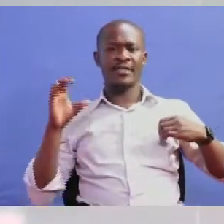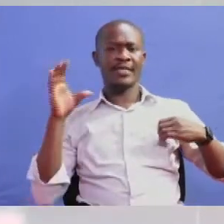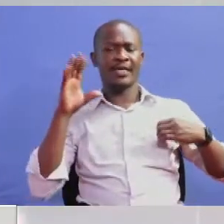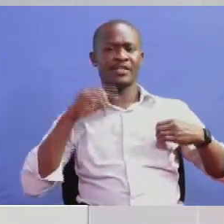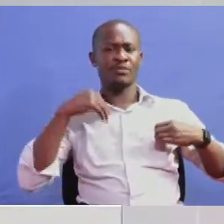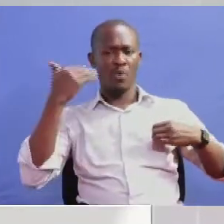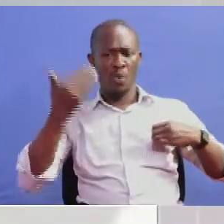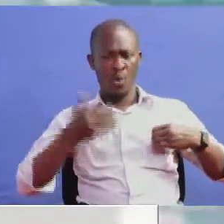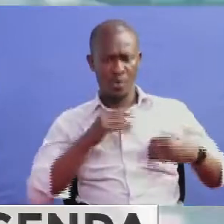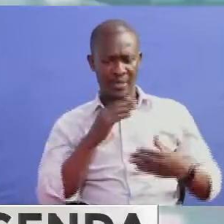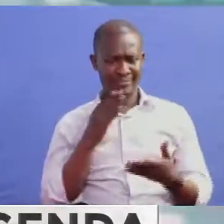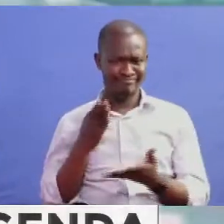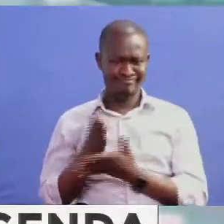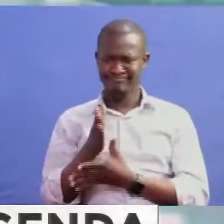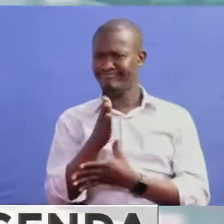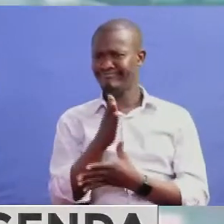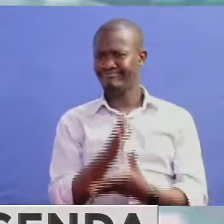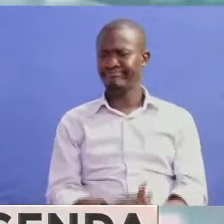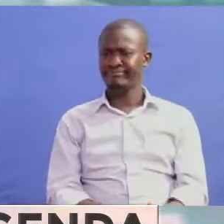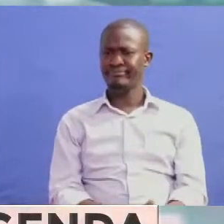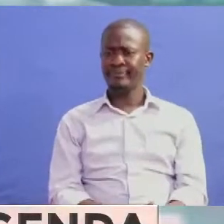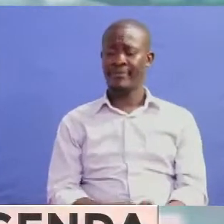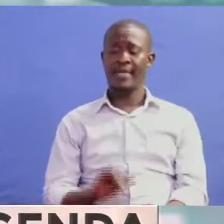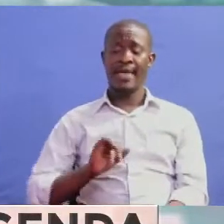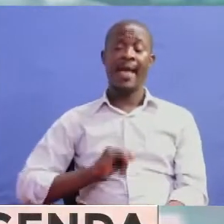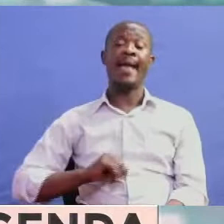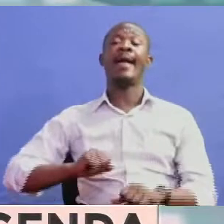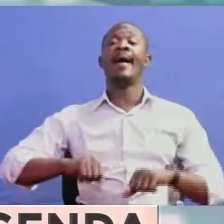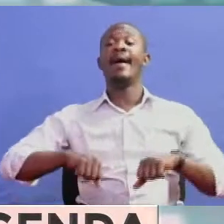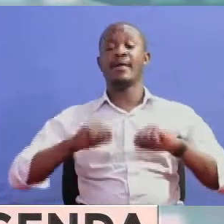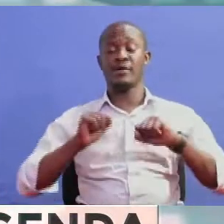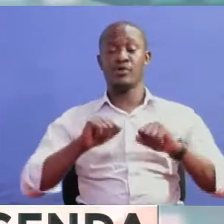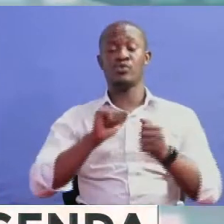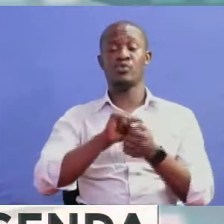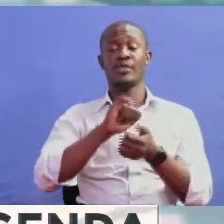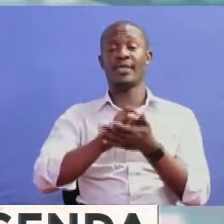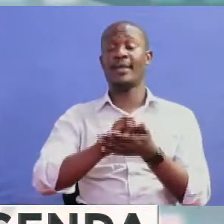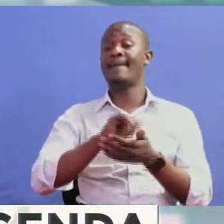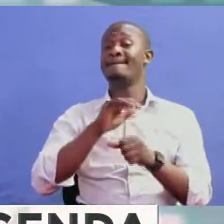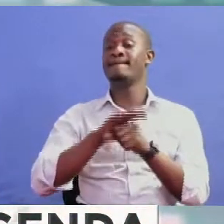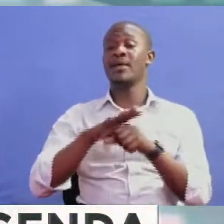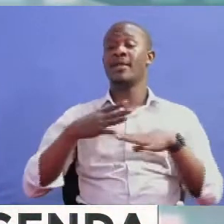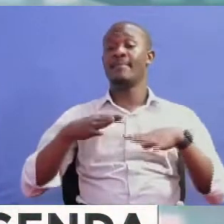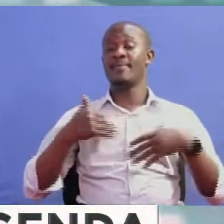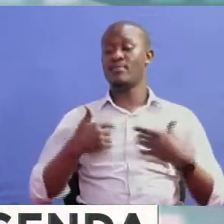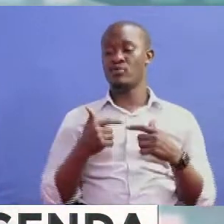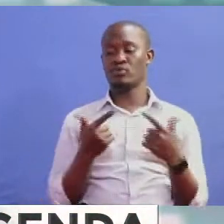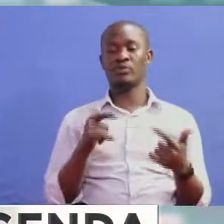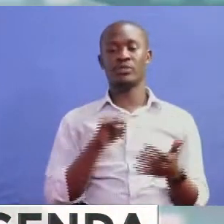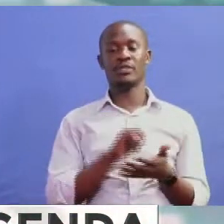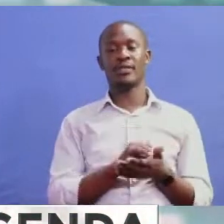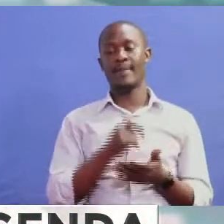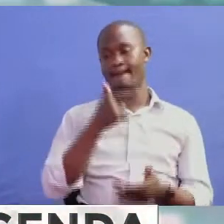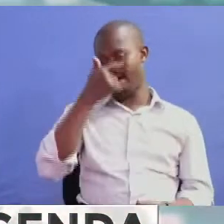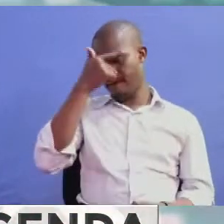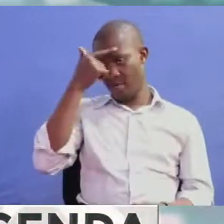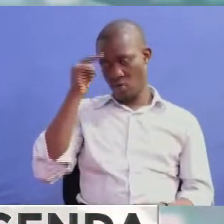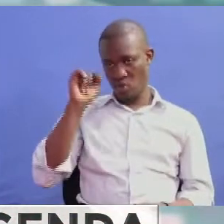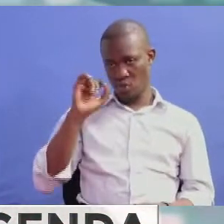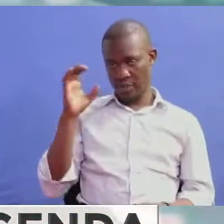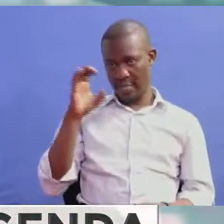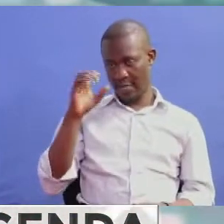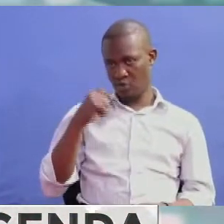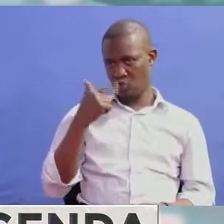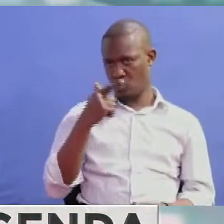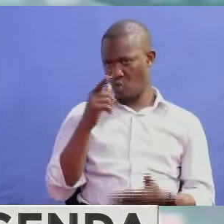always right"? I agree with that. Many people really oppose that because there are customers who